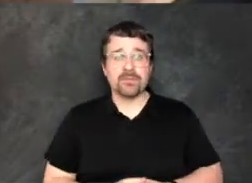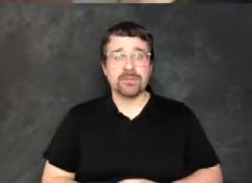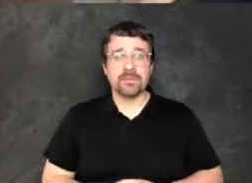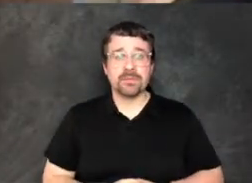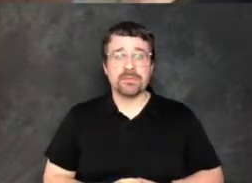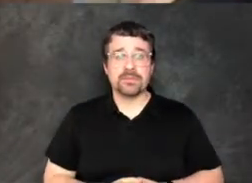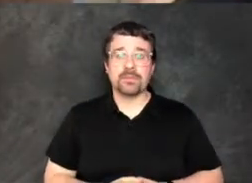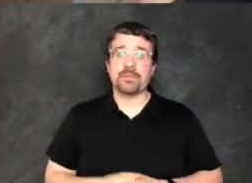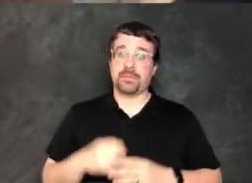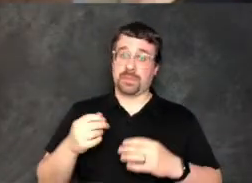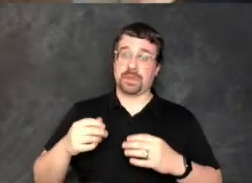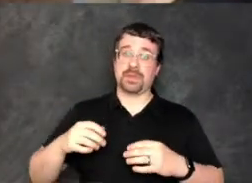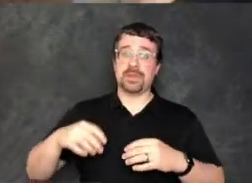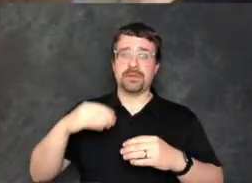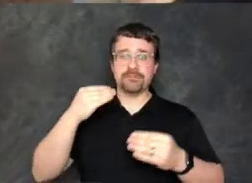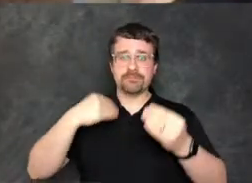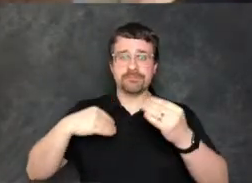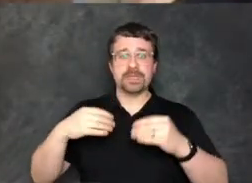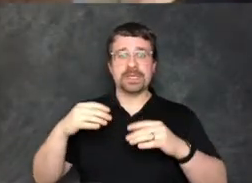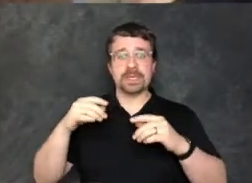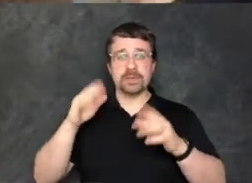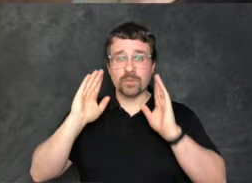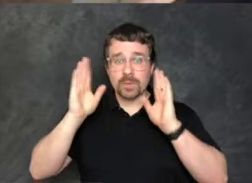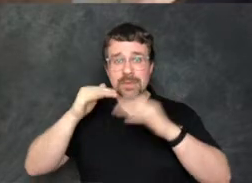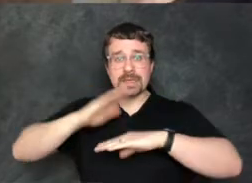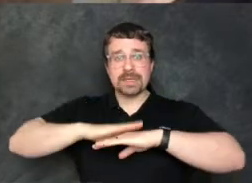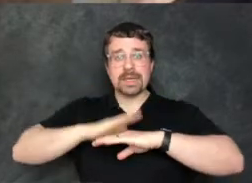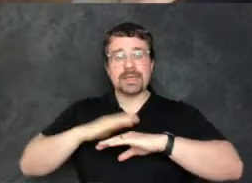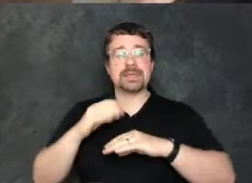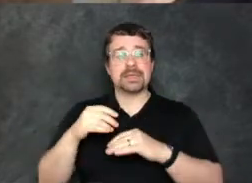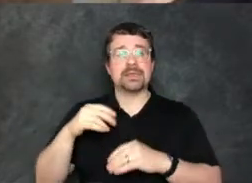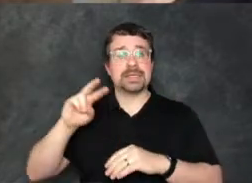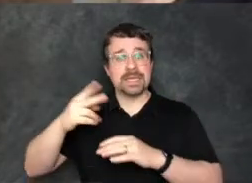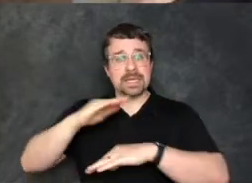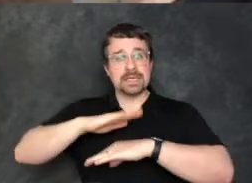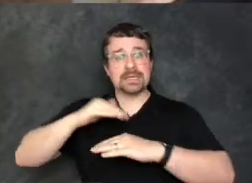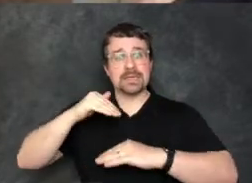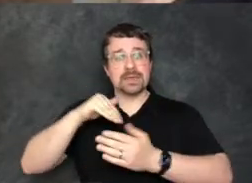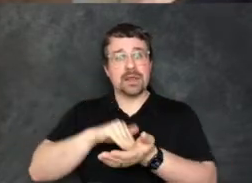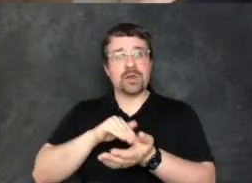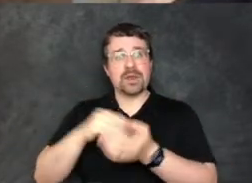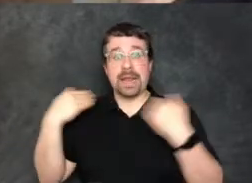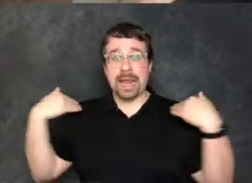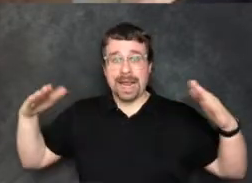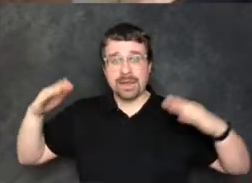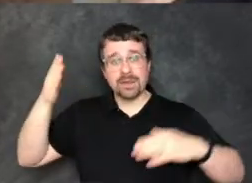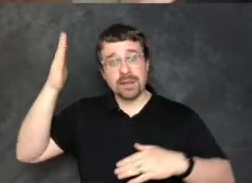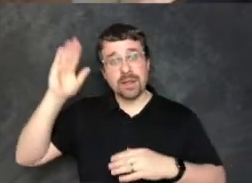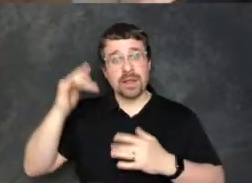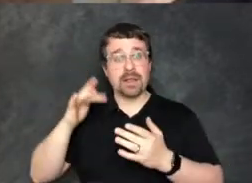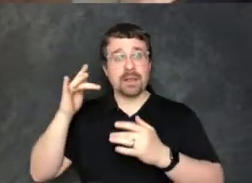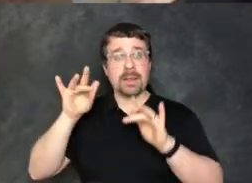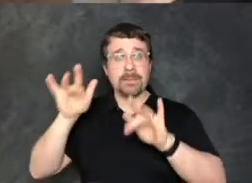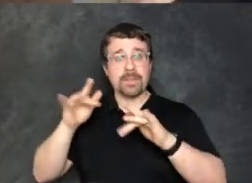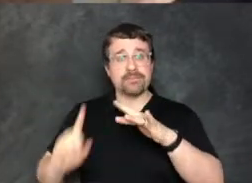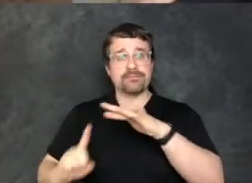mother. But at the reception desk of this second doctor, an angel of God's mercy